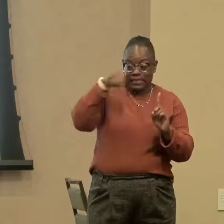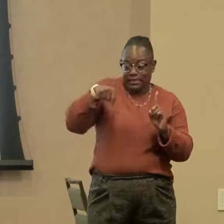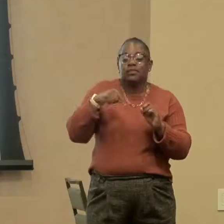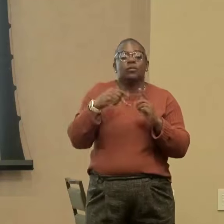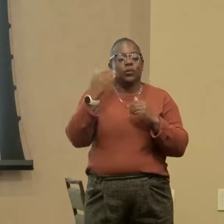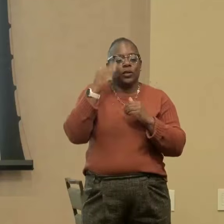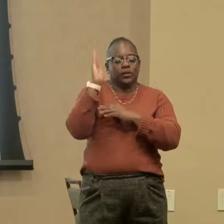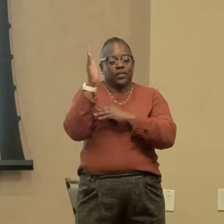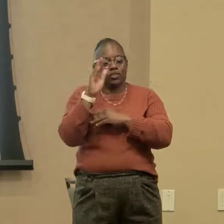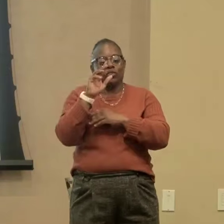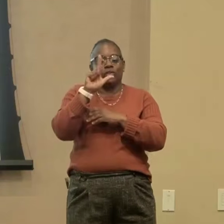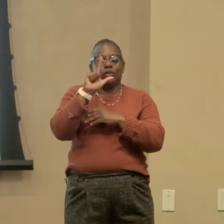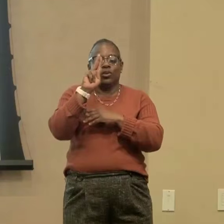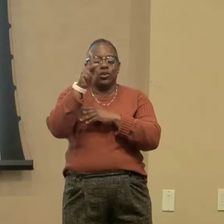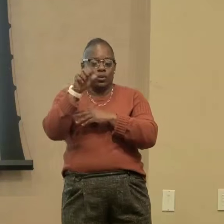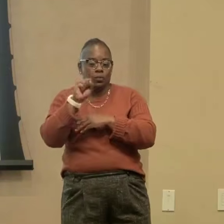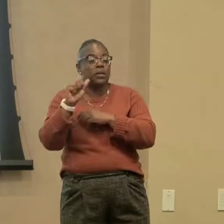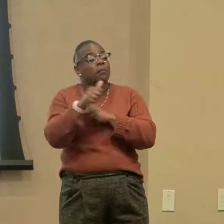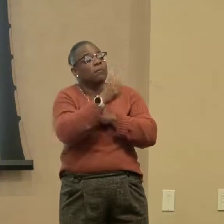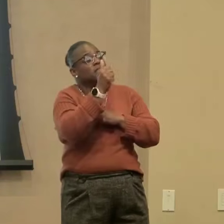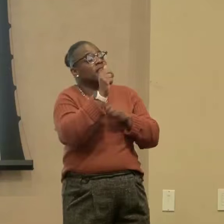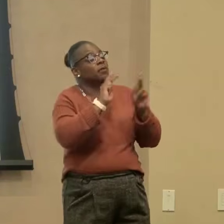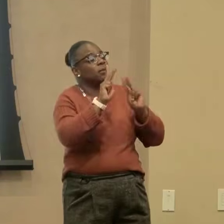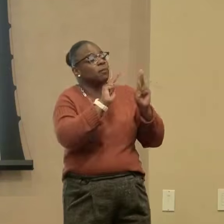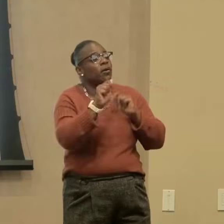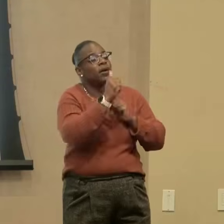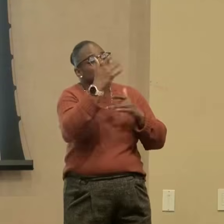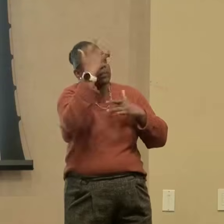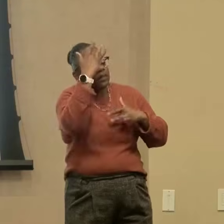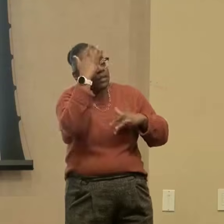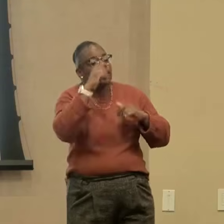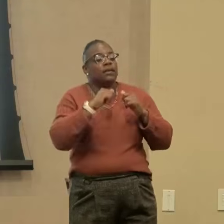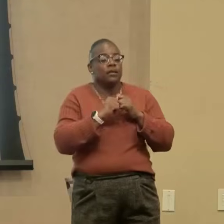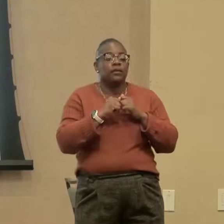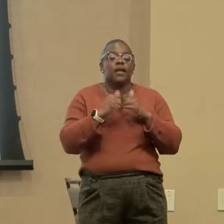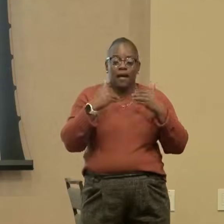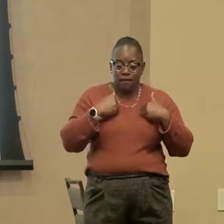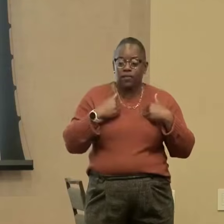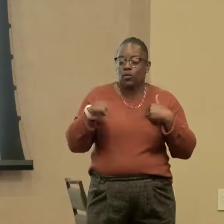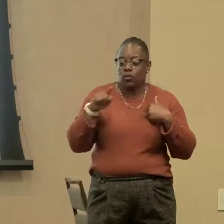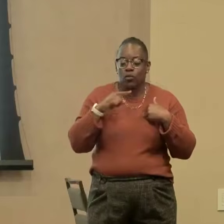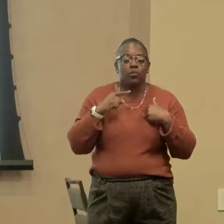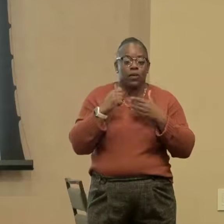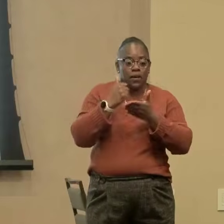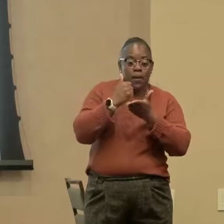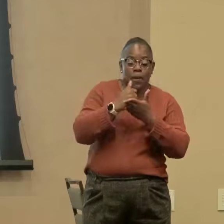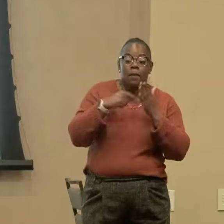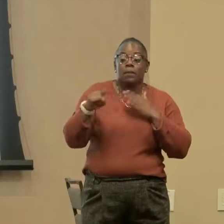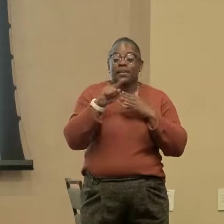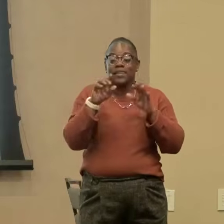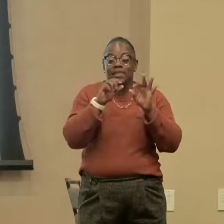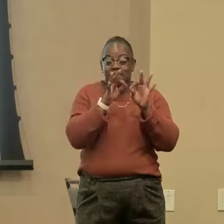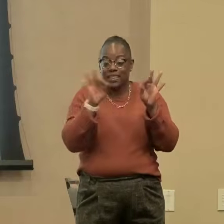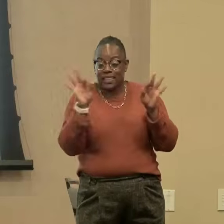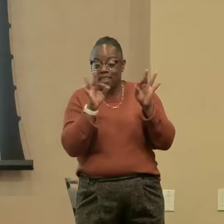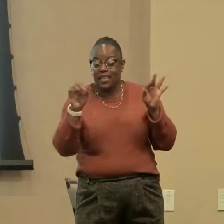in the autoimmune disease community, we find other patients as well that are not, or other people that are not just lupus specific. So follow that link, reach out